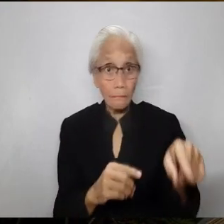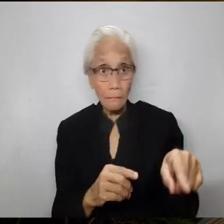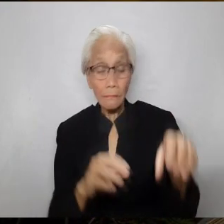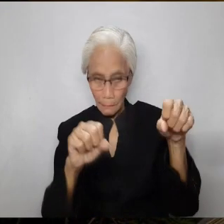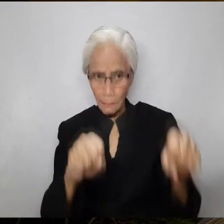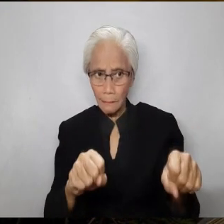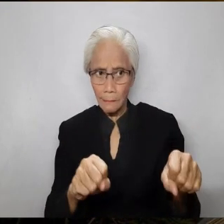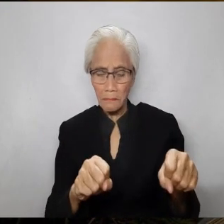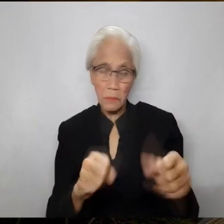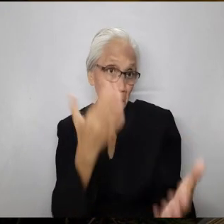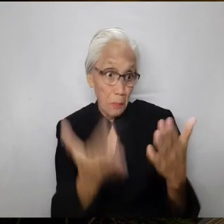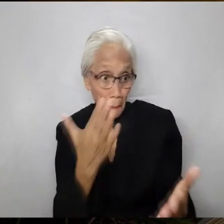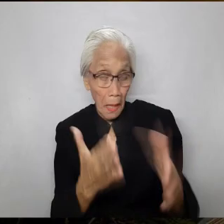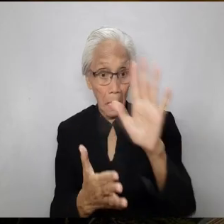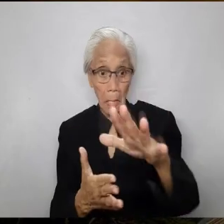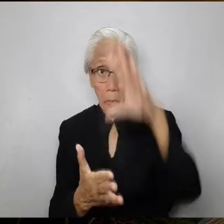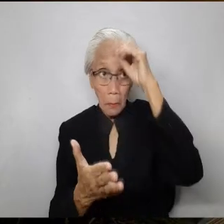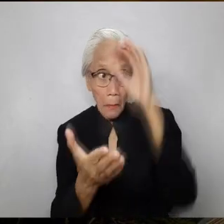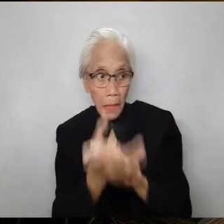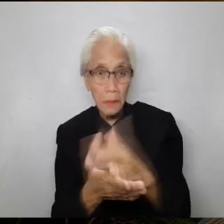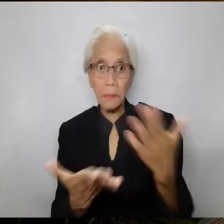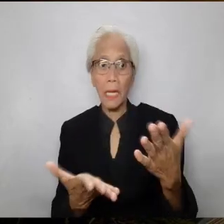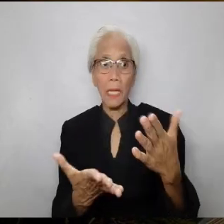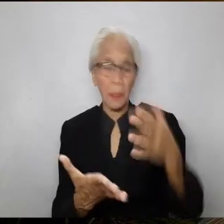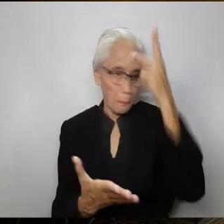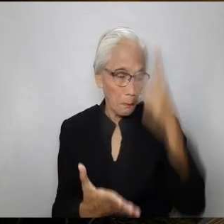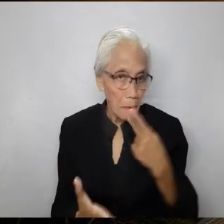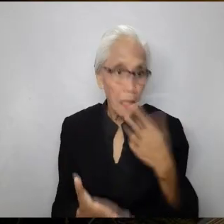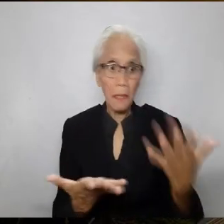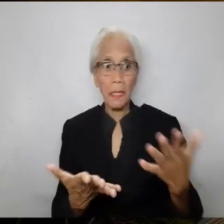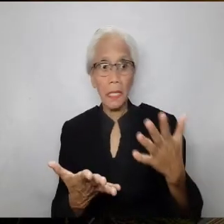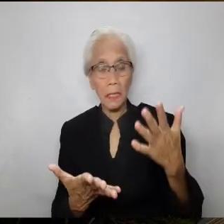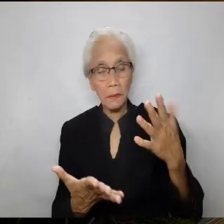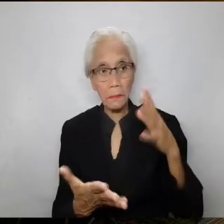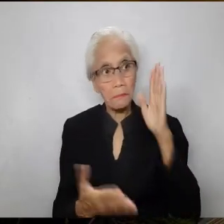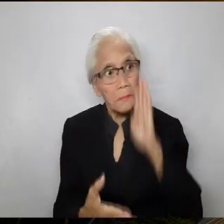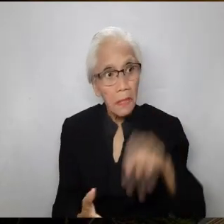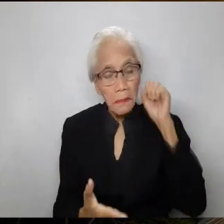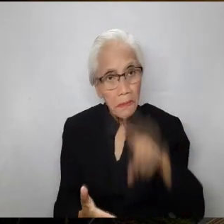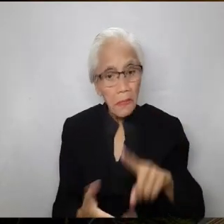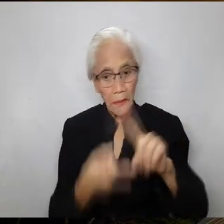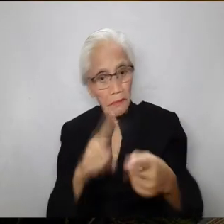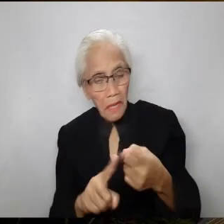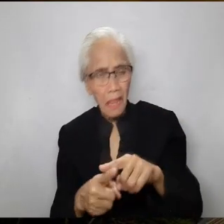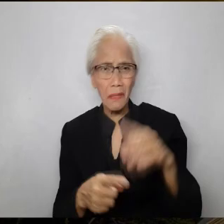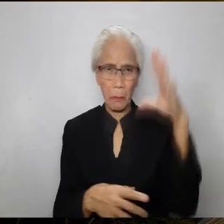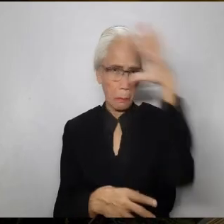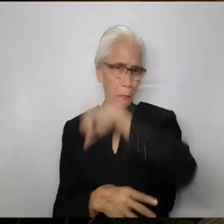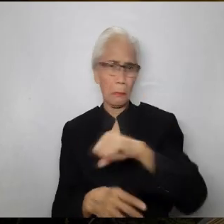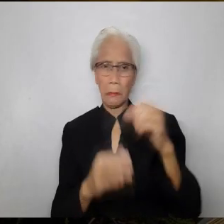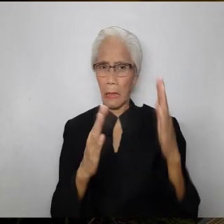abusive towards you. The abuser can be your spouse, your parent, your sibling, a